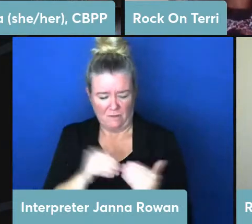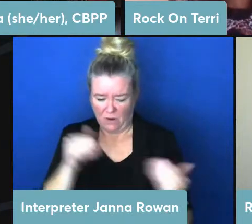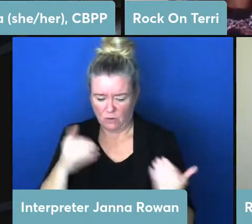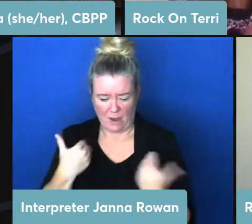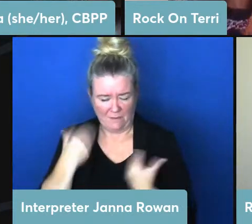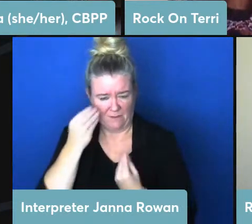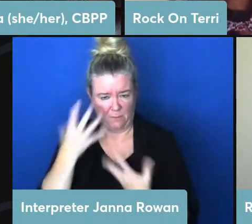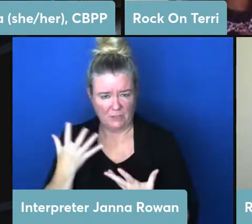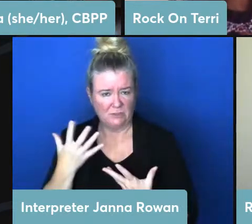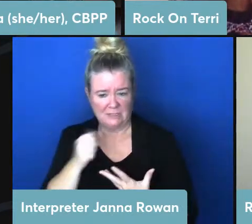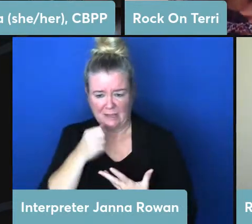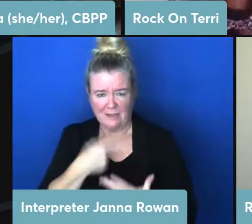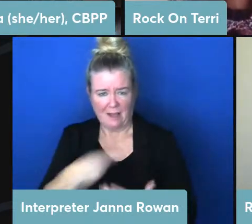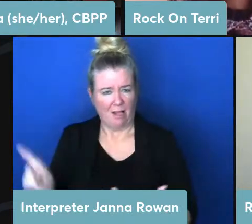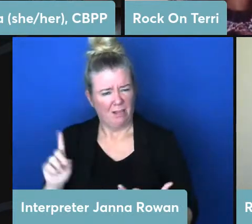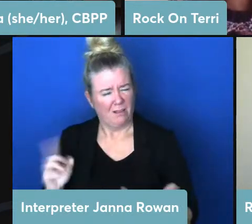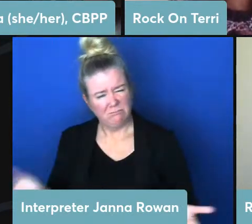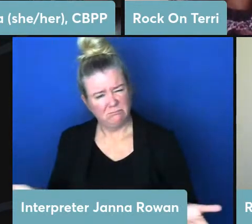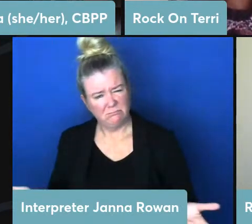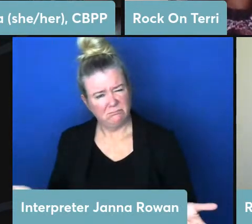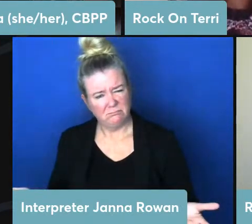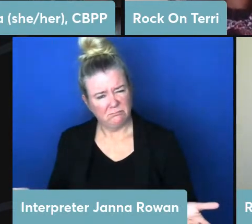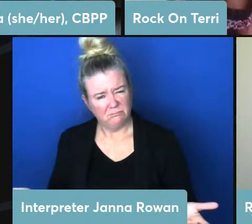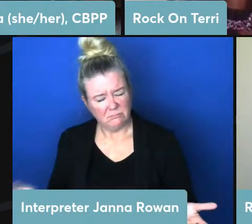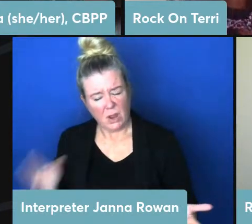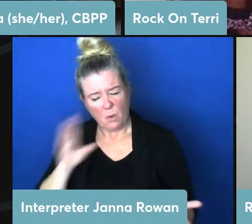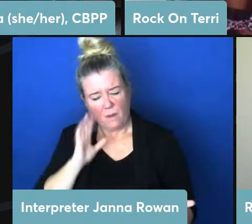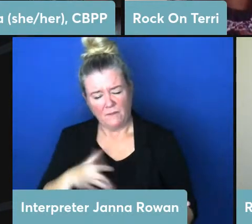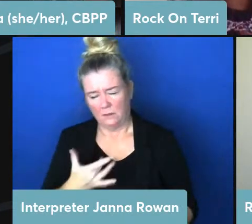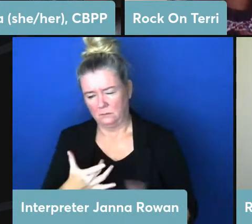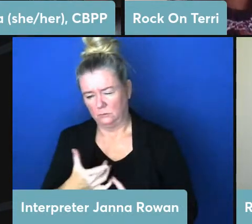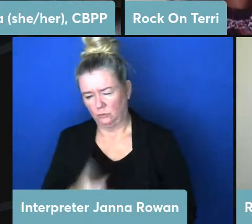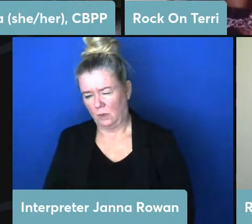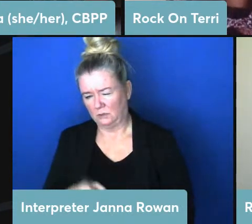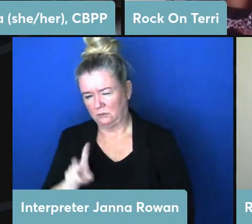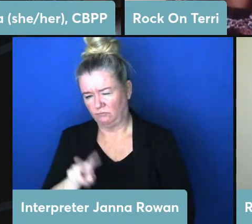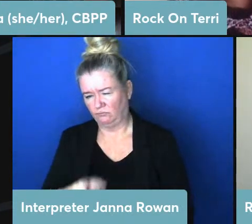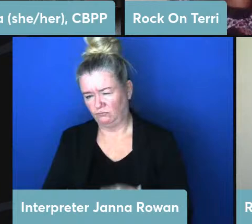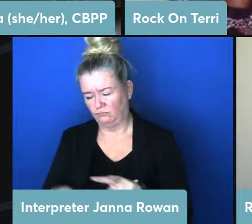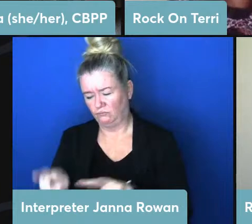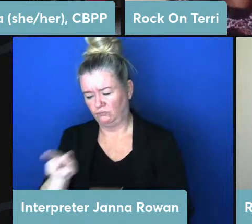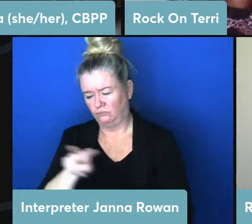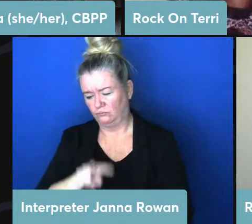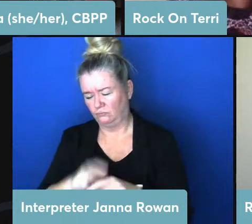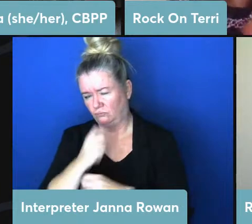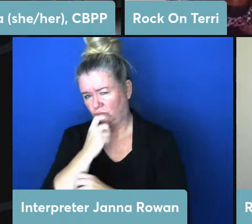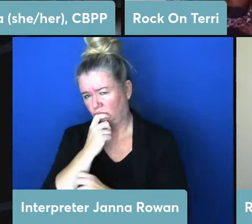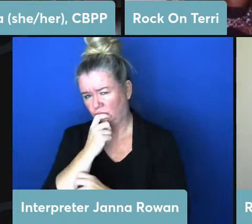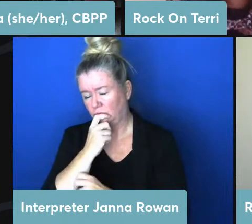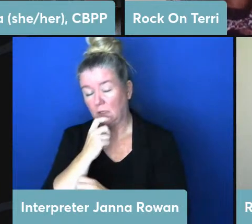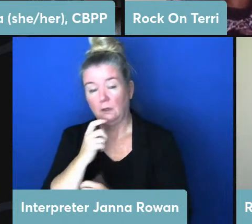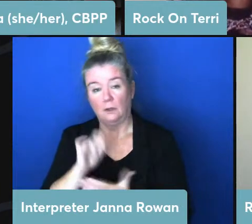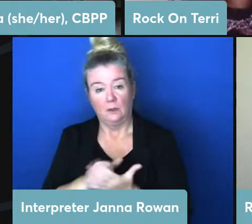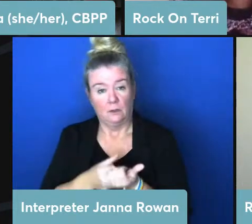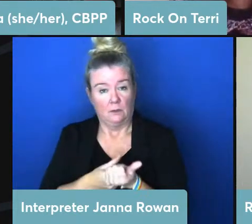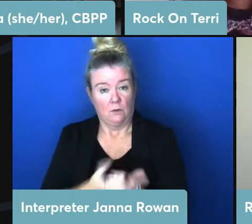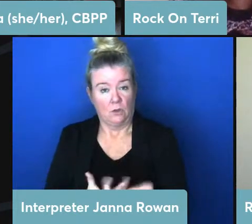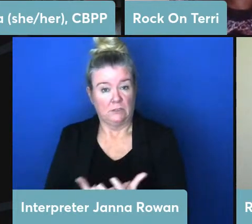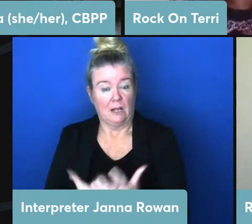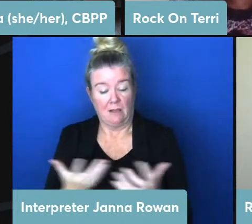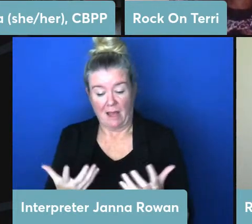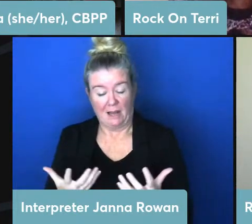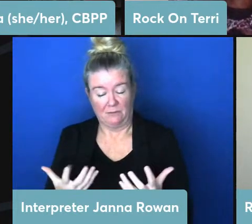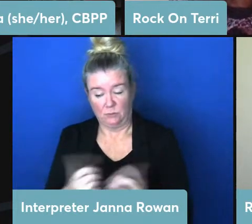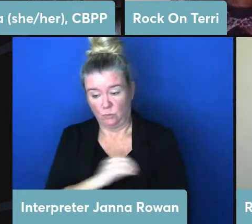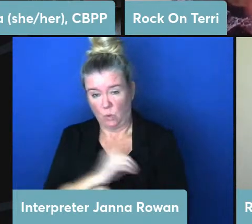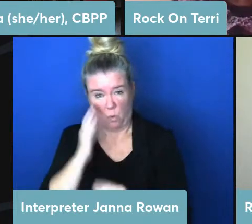information withheld, and that's going to create a lack of trust. Lack of trust brings on a lot of there's no hope